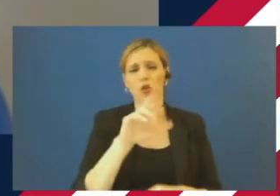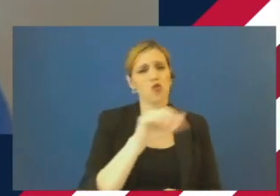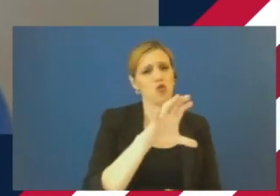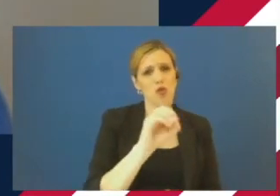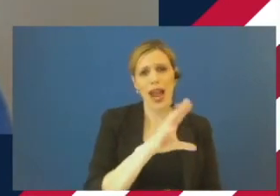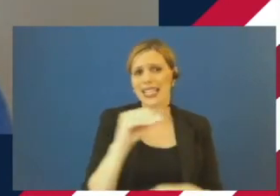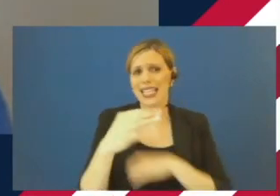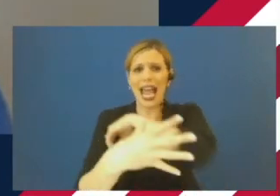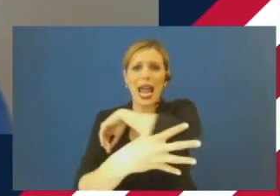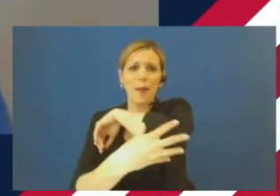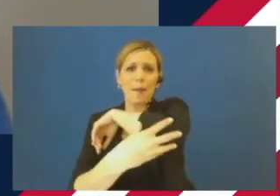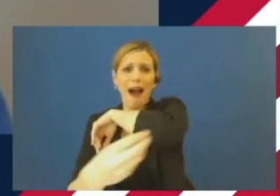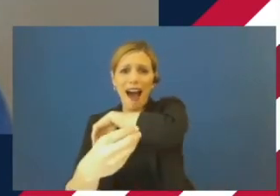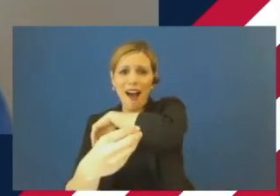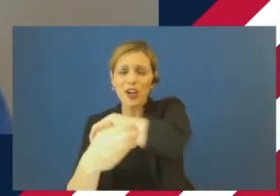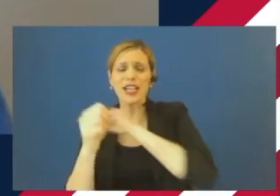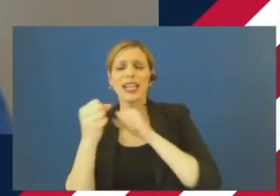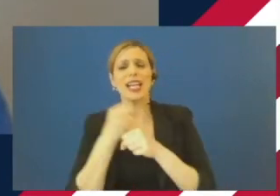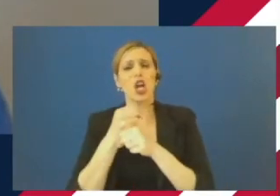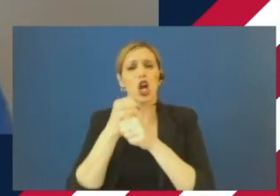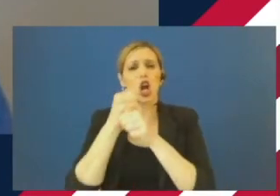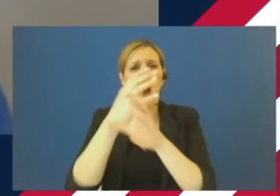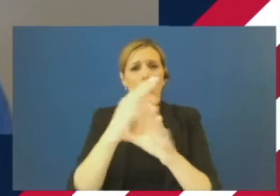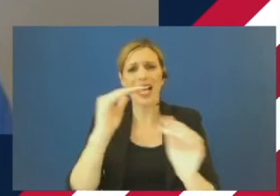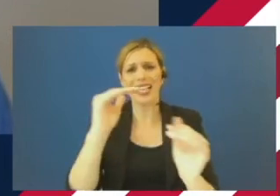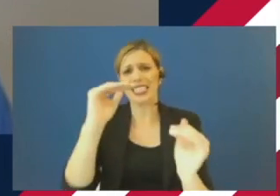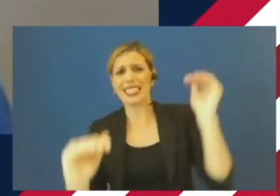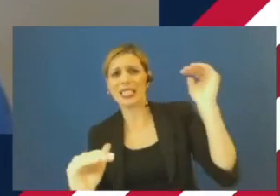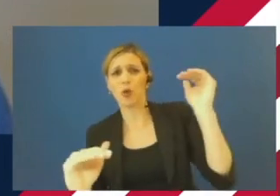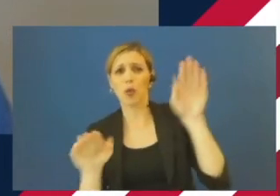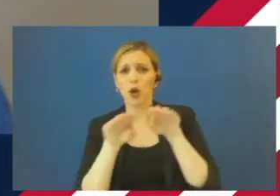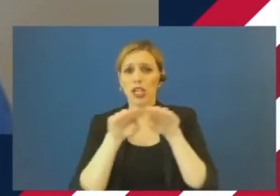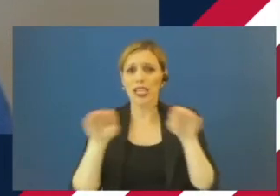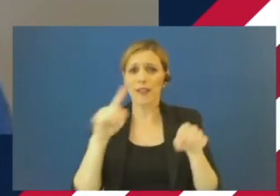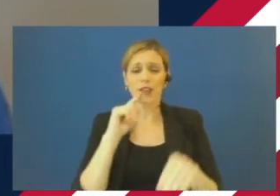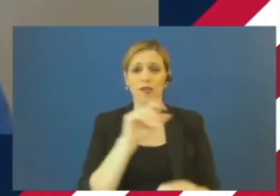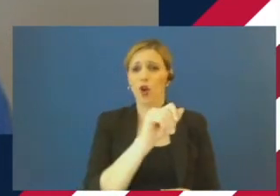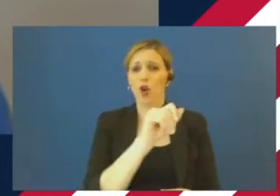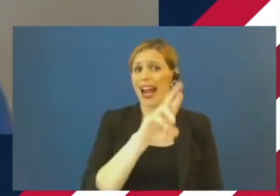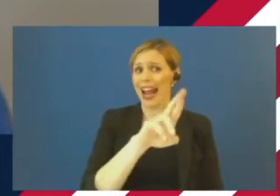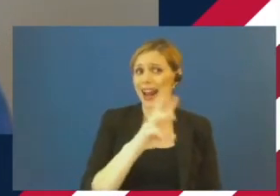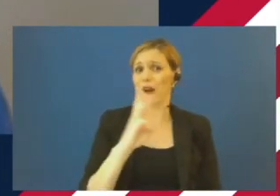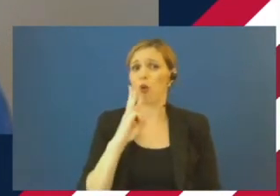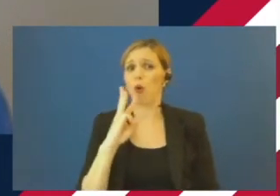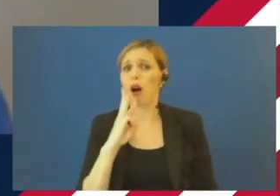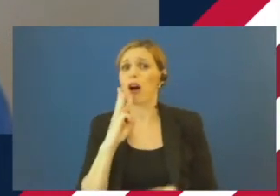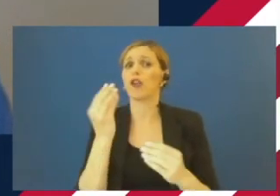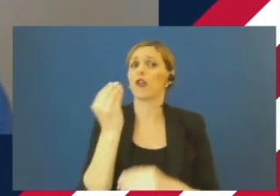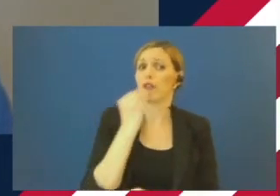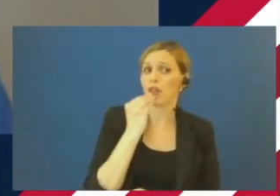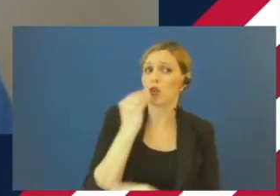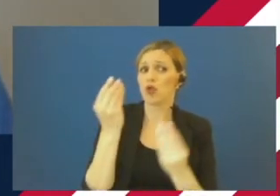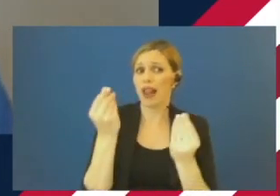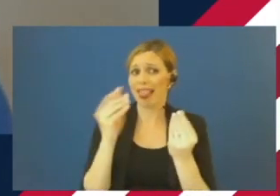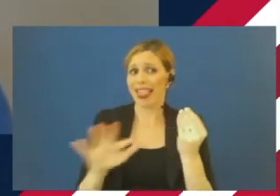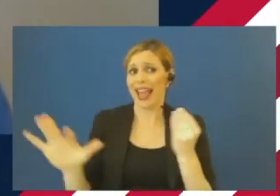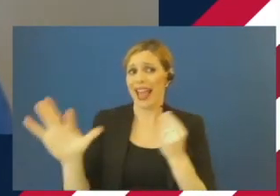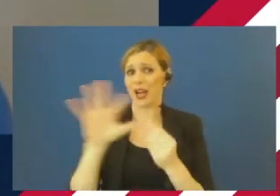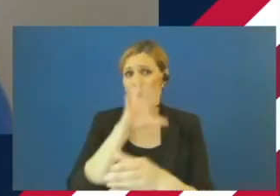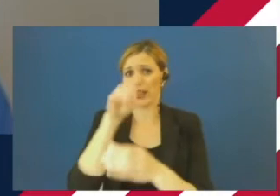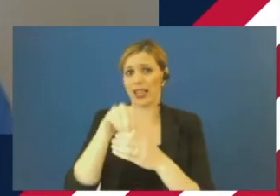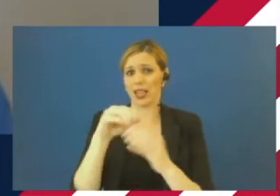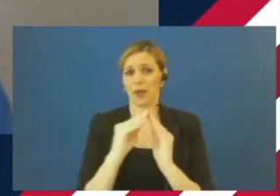of disproportionate levels of environmental hazards in the air, water, food, and land in our communities. Millions of